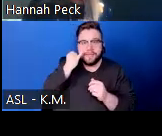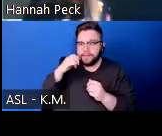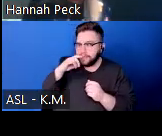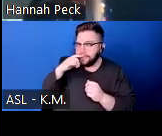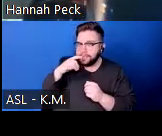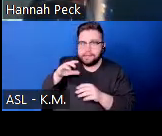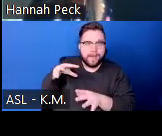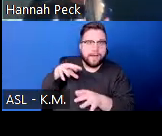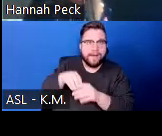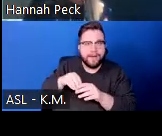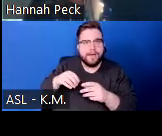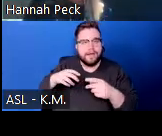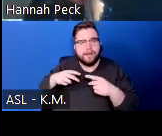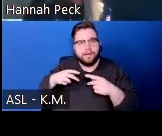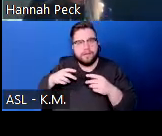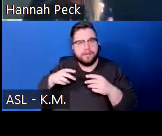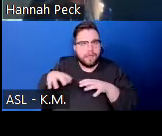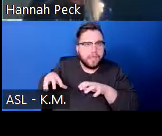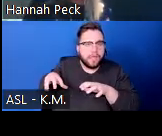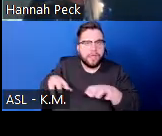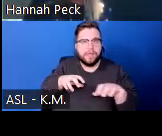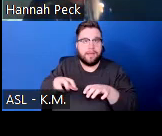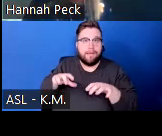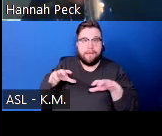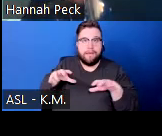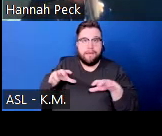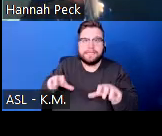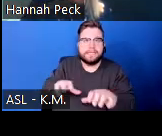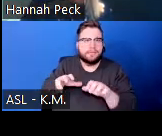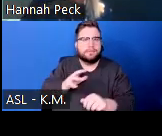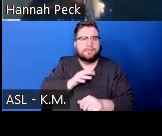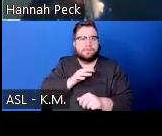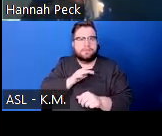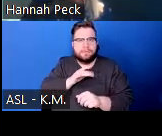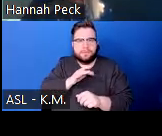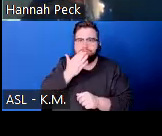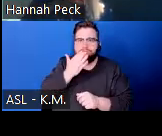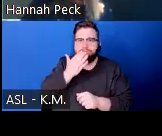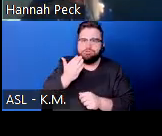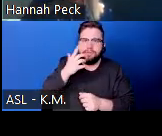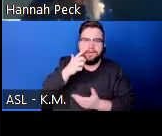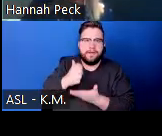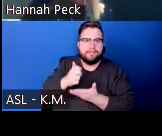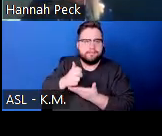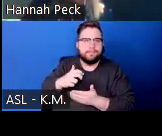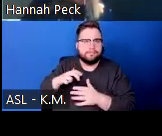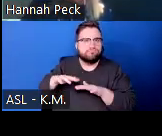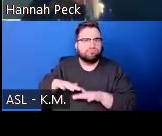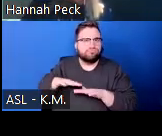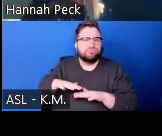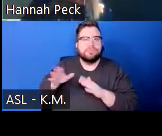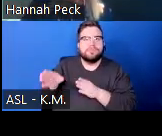kids need movement. They need the vestibular and proprioceptive input. At home, thinking about ways to